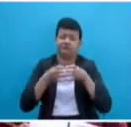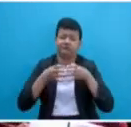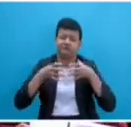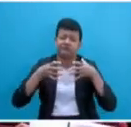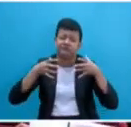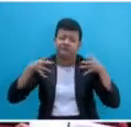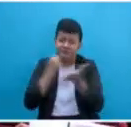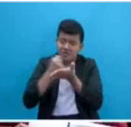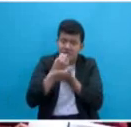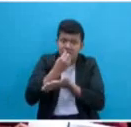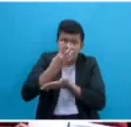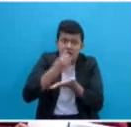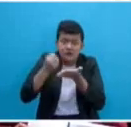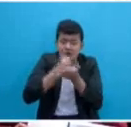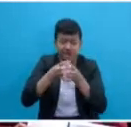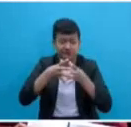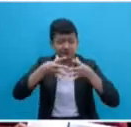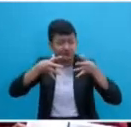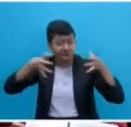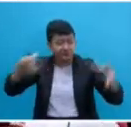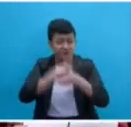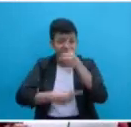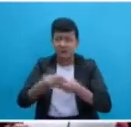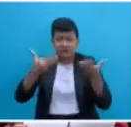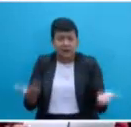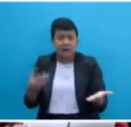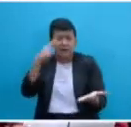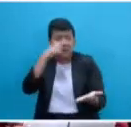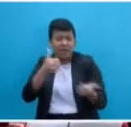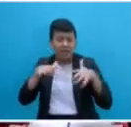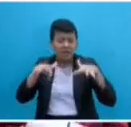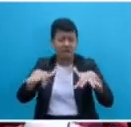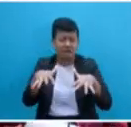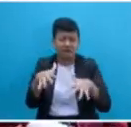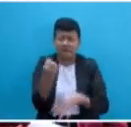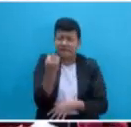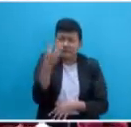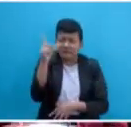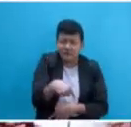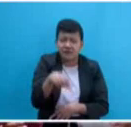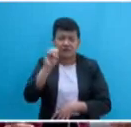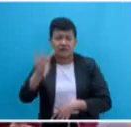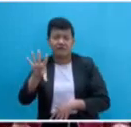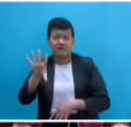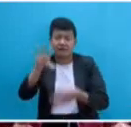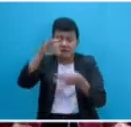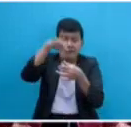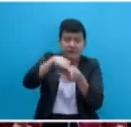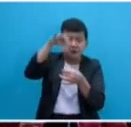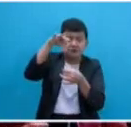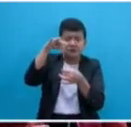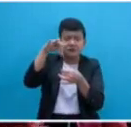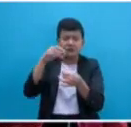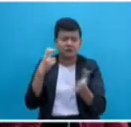situation. Mr. Speaker, sir, when 3 in every 10 voters registered to vote did not turn